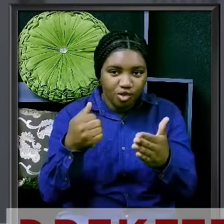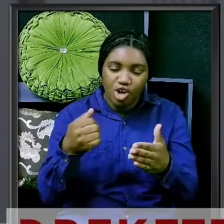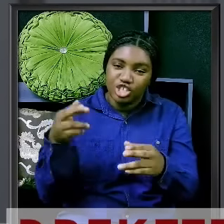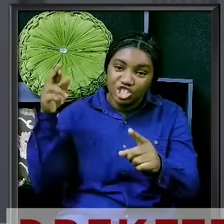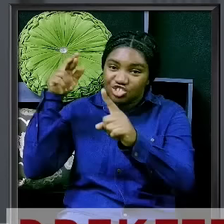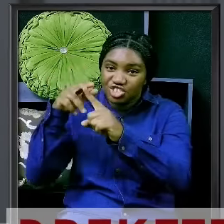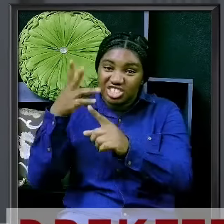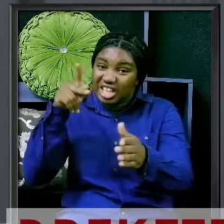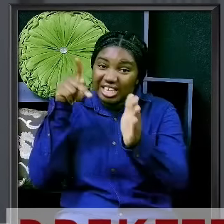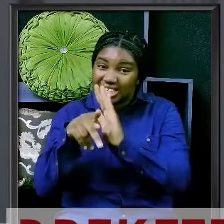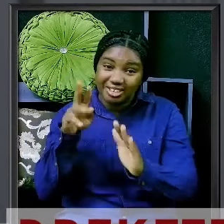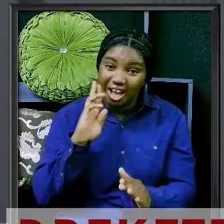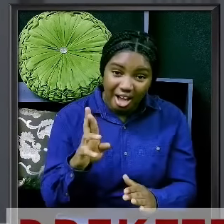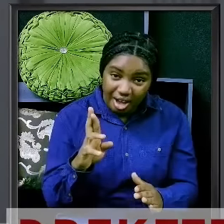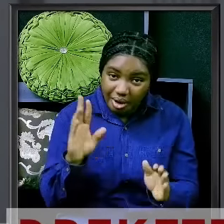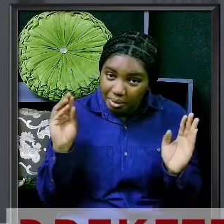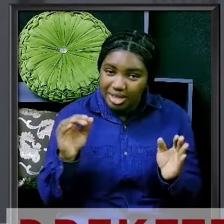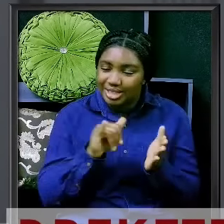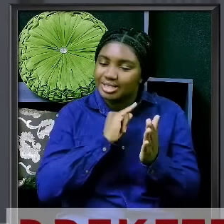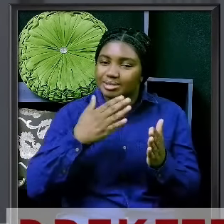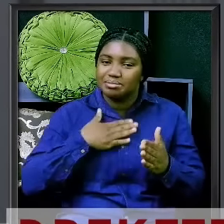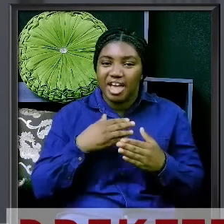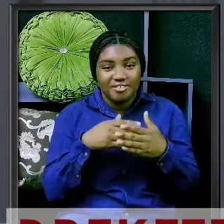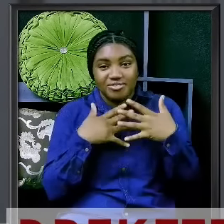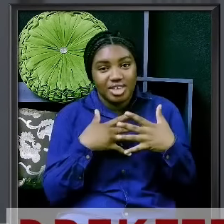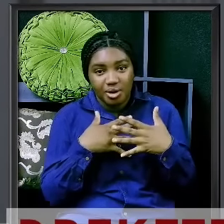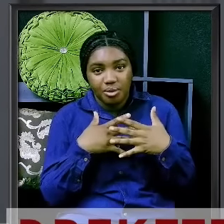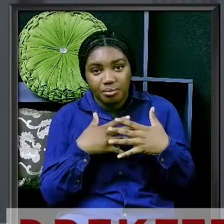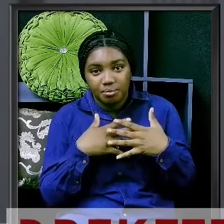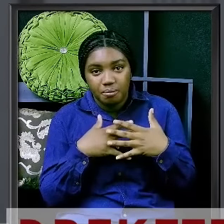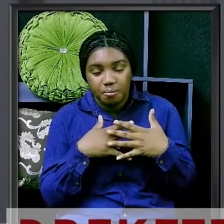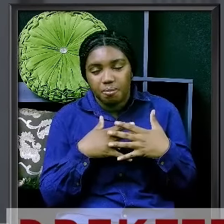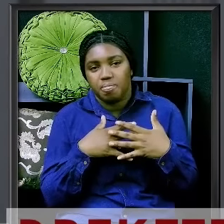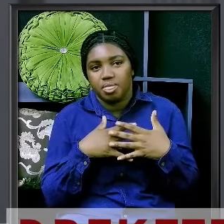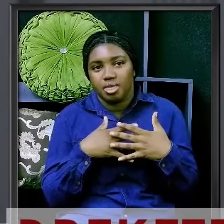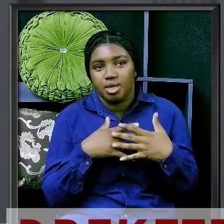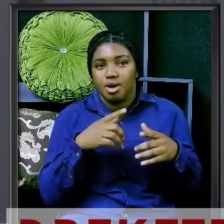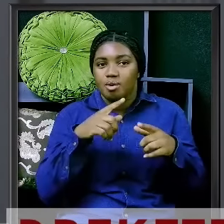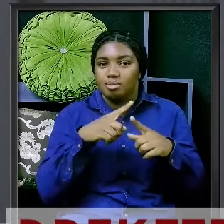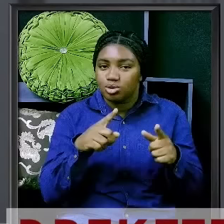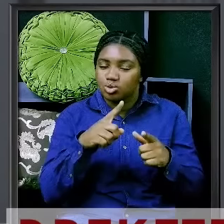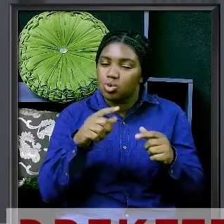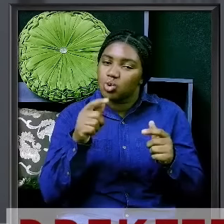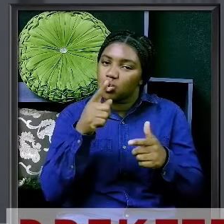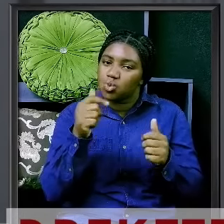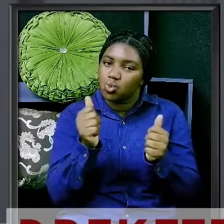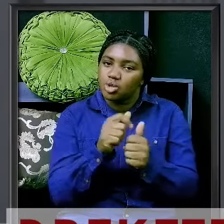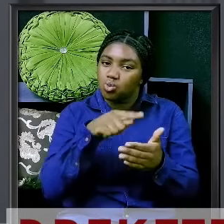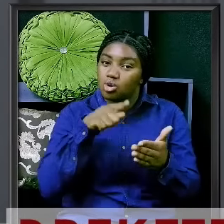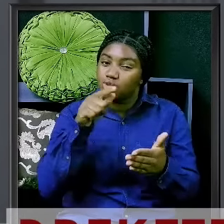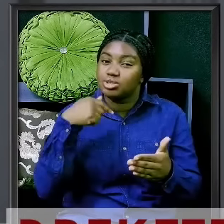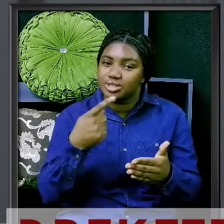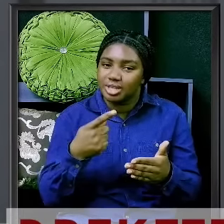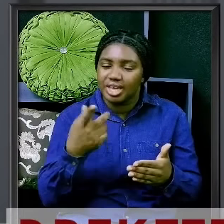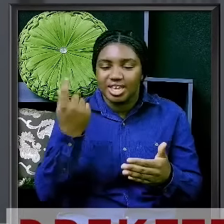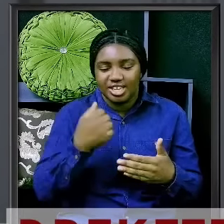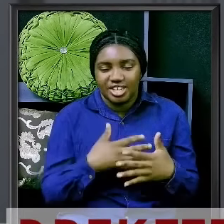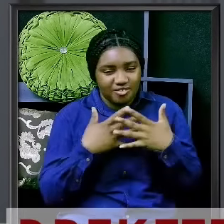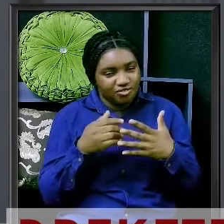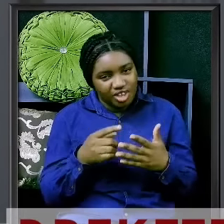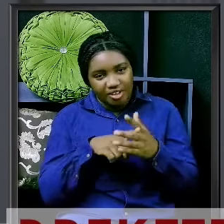place, they fit kill this woman. Now my fear be that. But with this way you talk now, the fear don't disappear from my